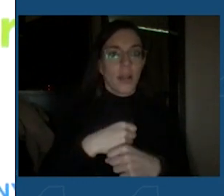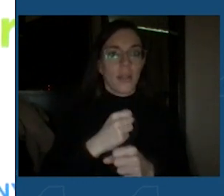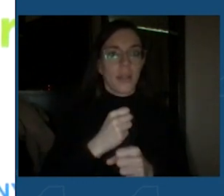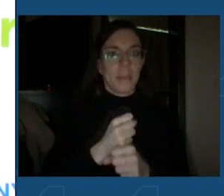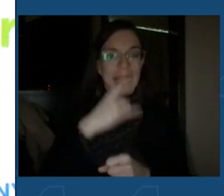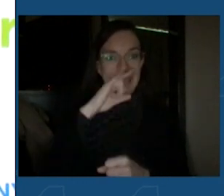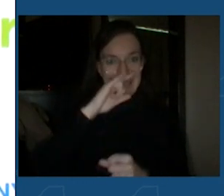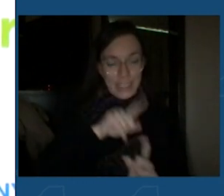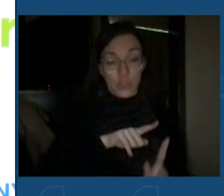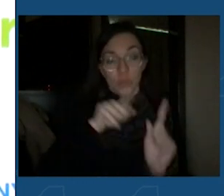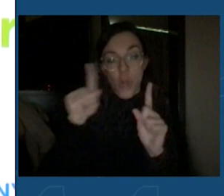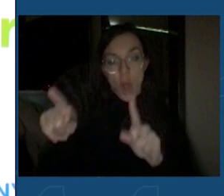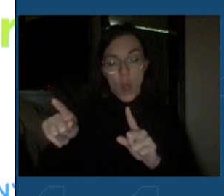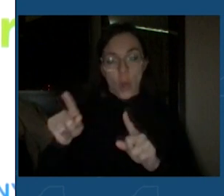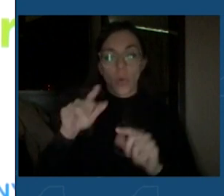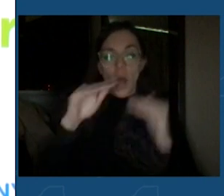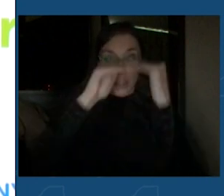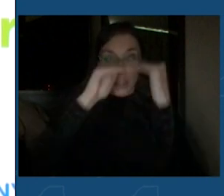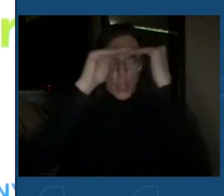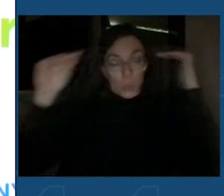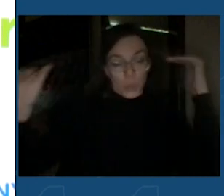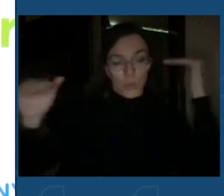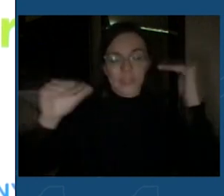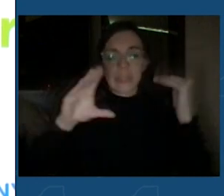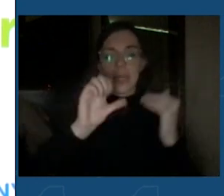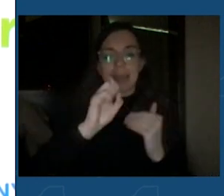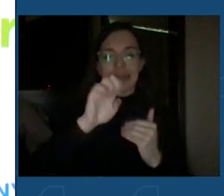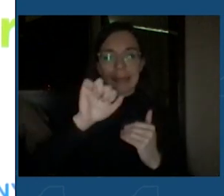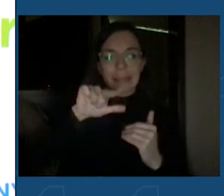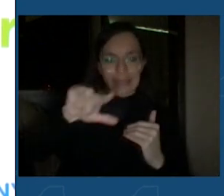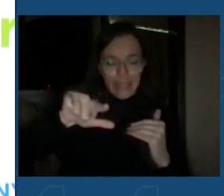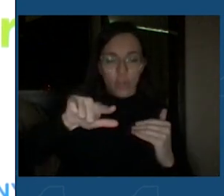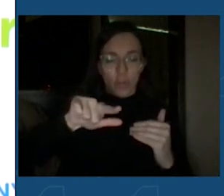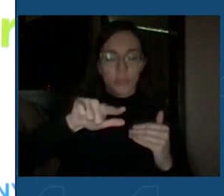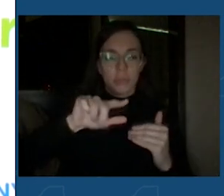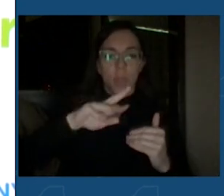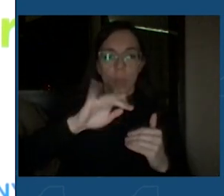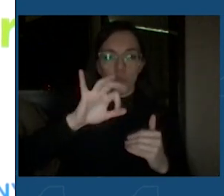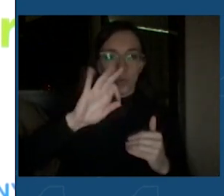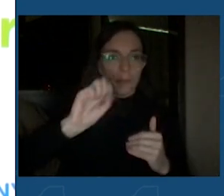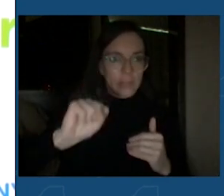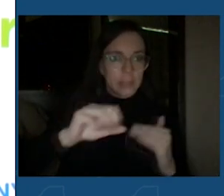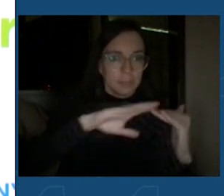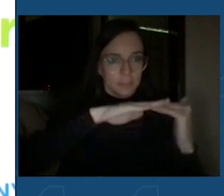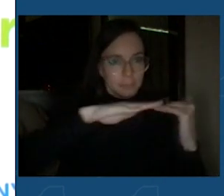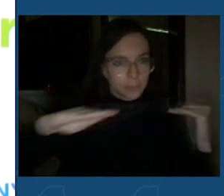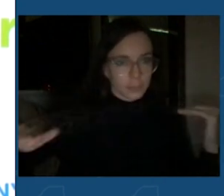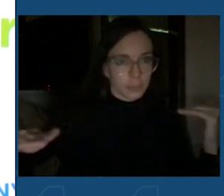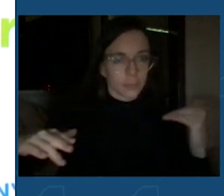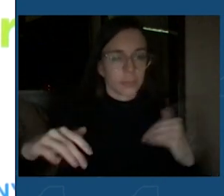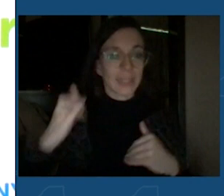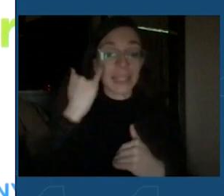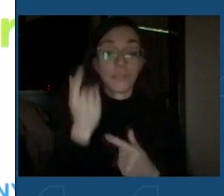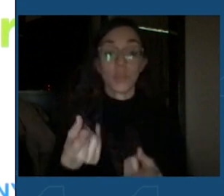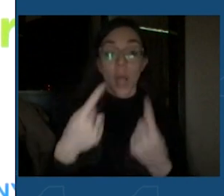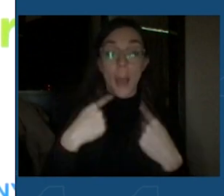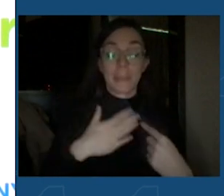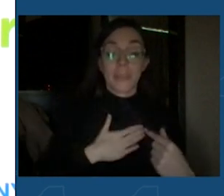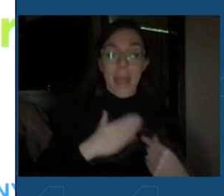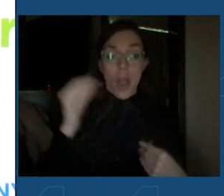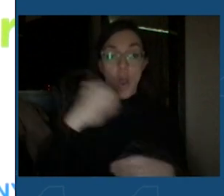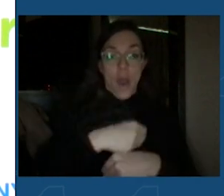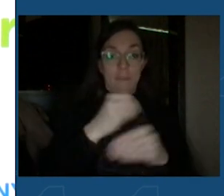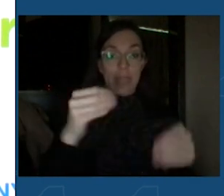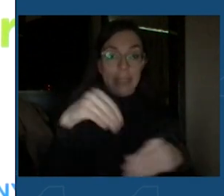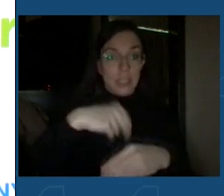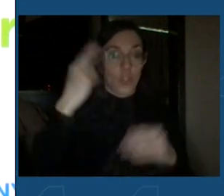roofs of flat-top, tar-top buildings. Remember that? So if you come to my office in Harlem, for example, you now